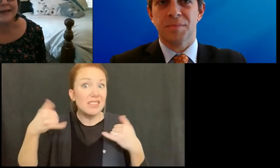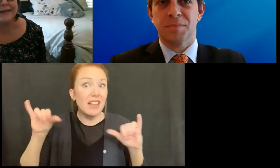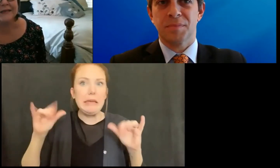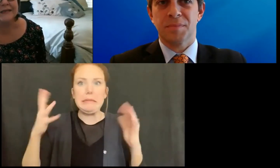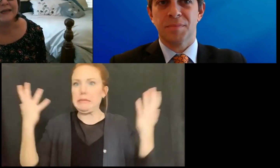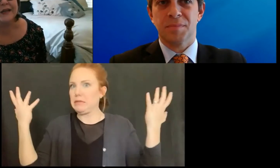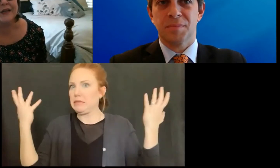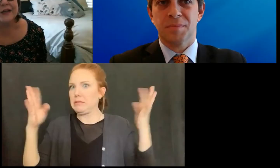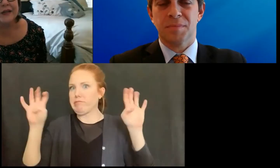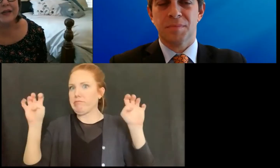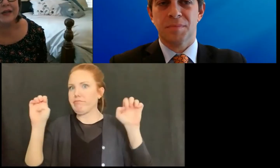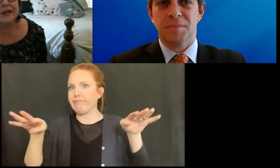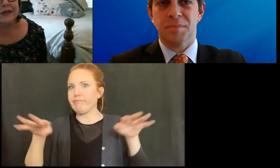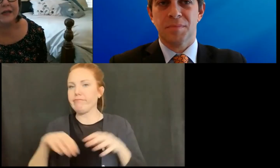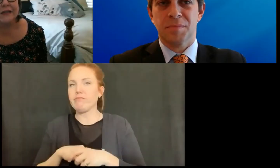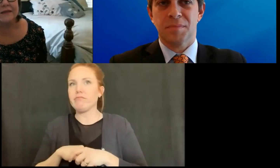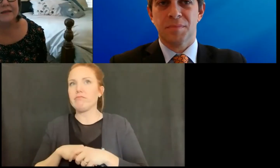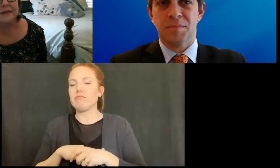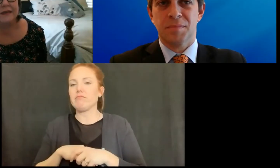And